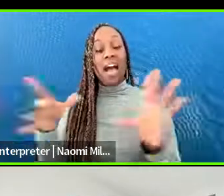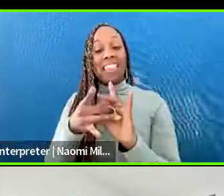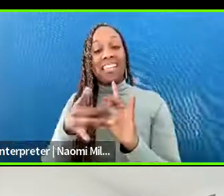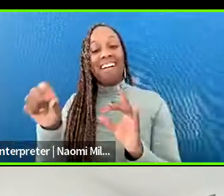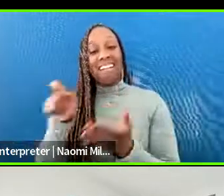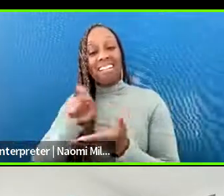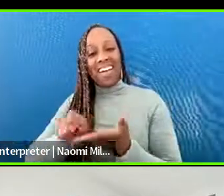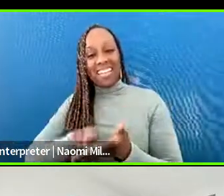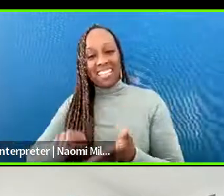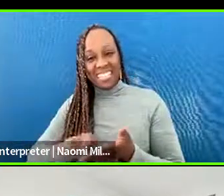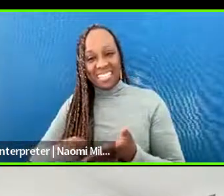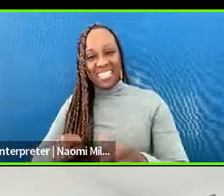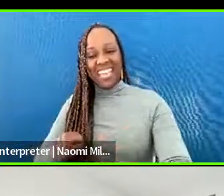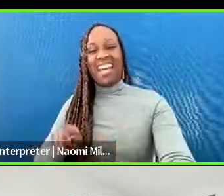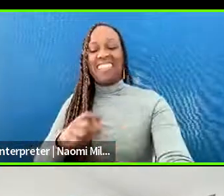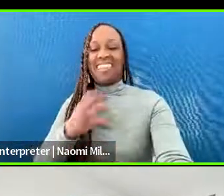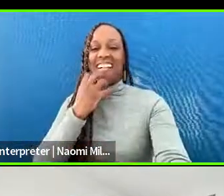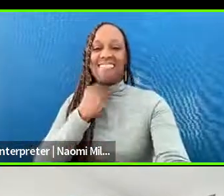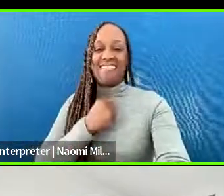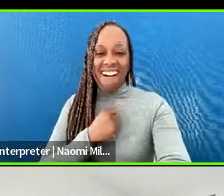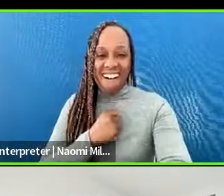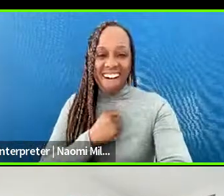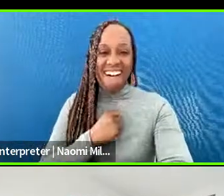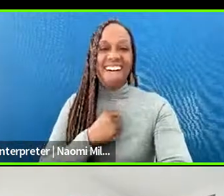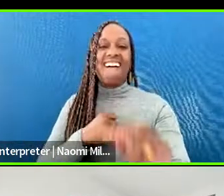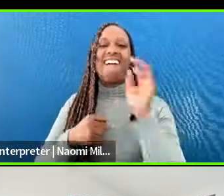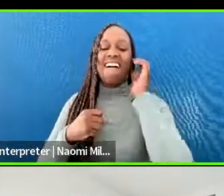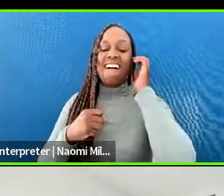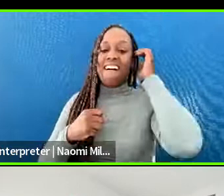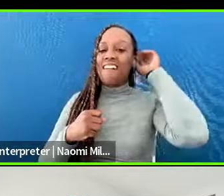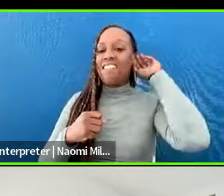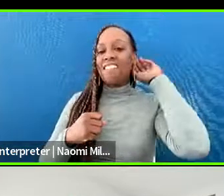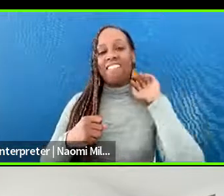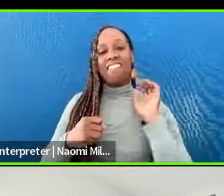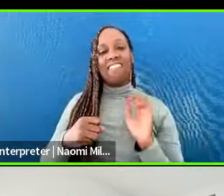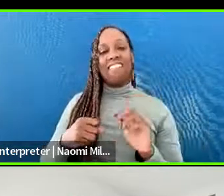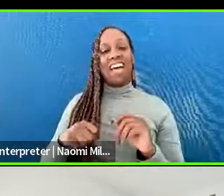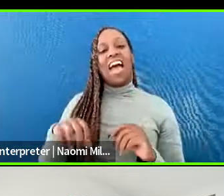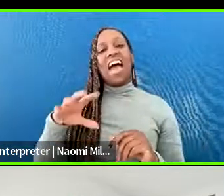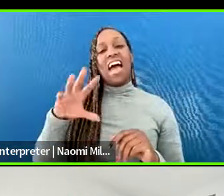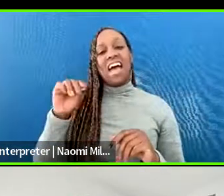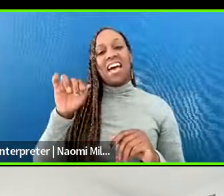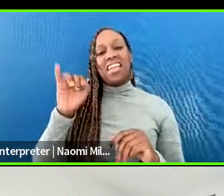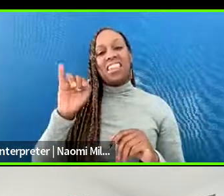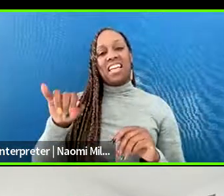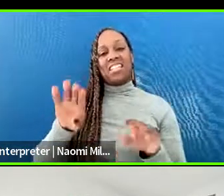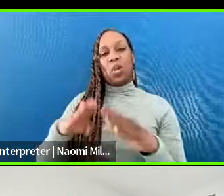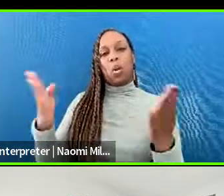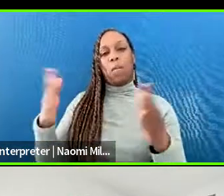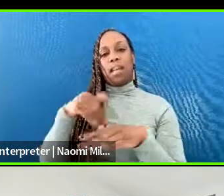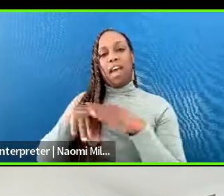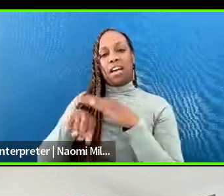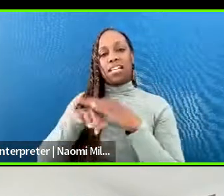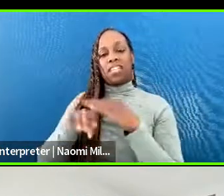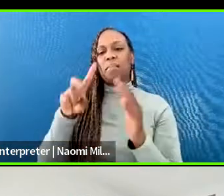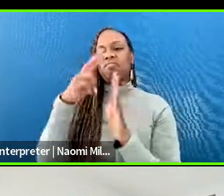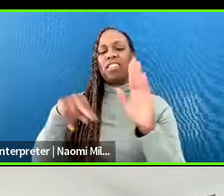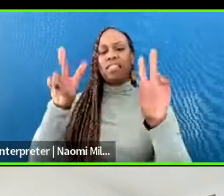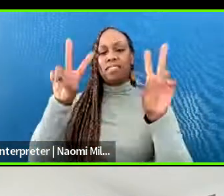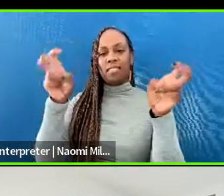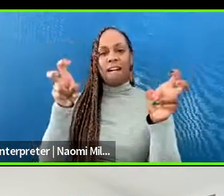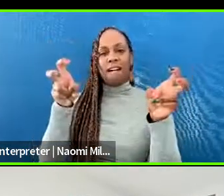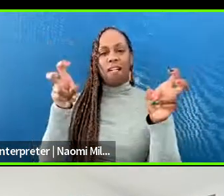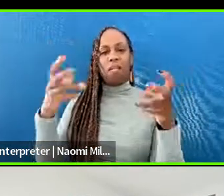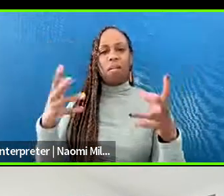Stramondo, that's hyperlinked there and open access, which here, let me read the title out loud.